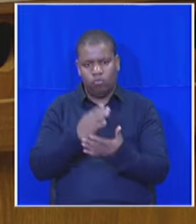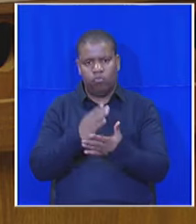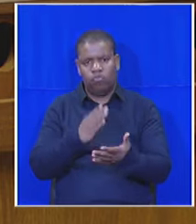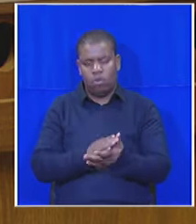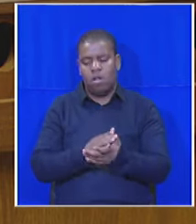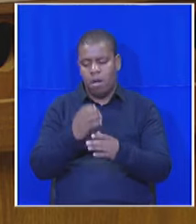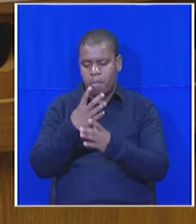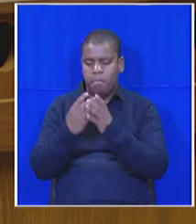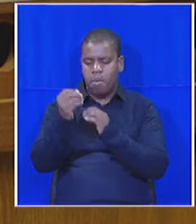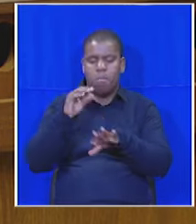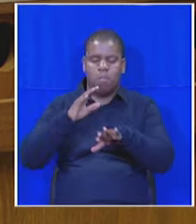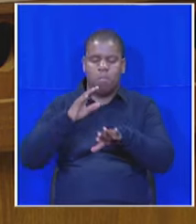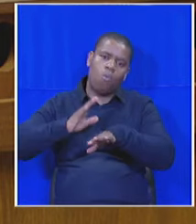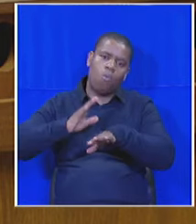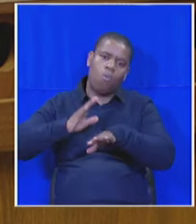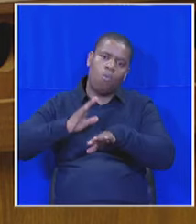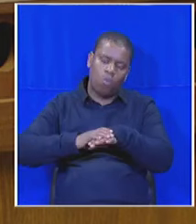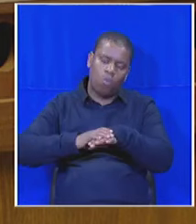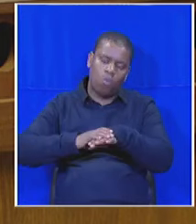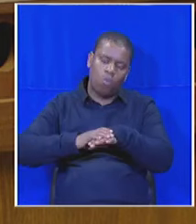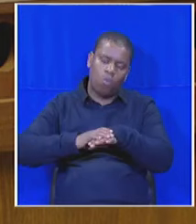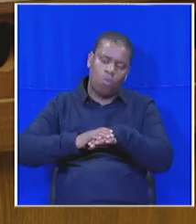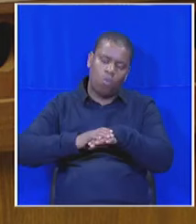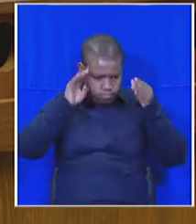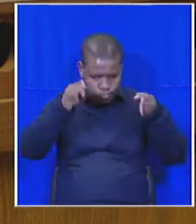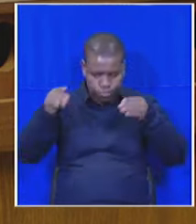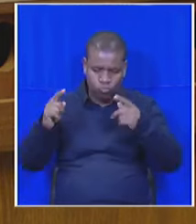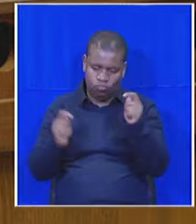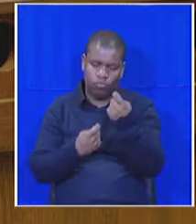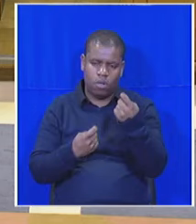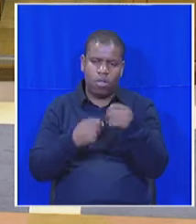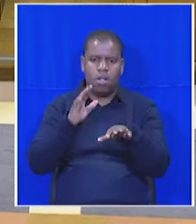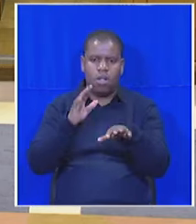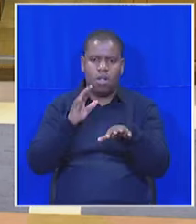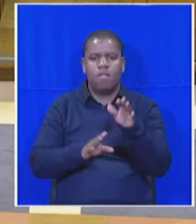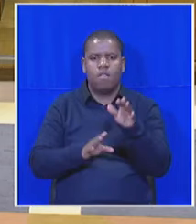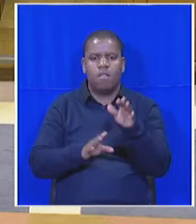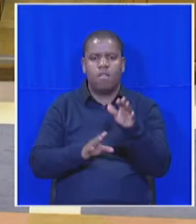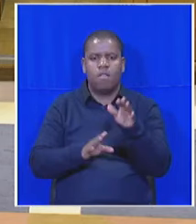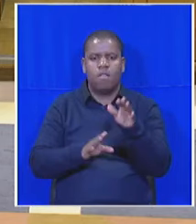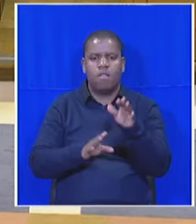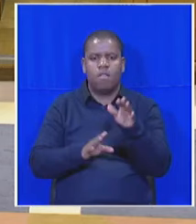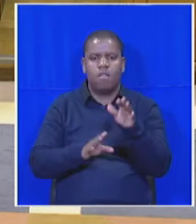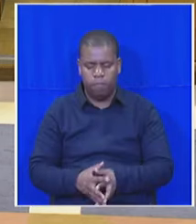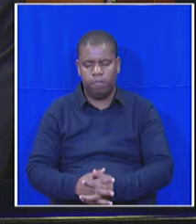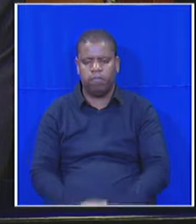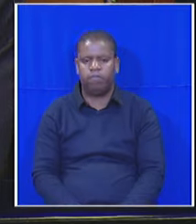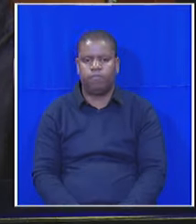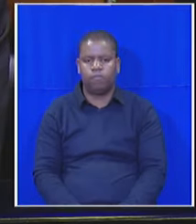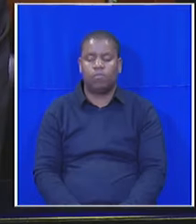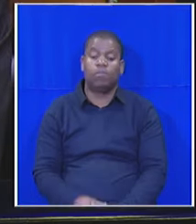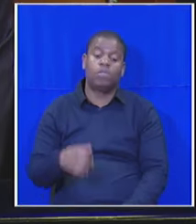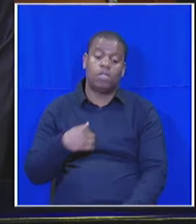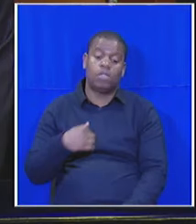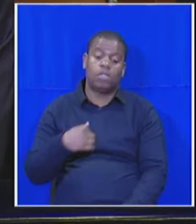towards comprehensive rural development. I thank you. Thank you, Honourable Member. I put the vote